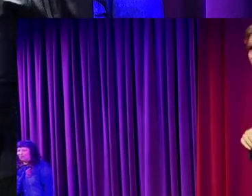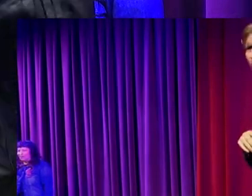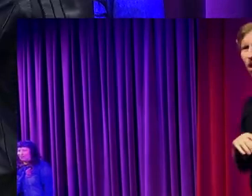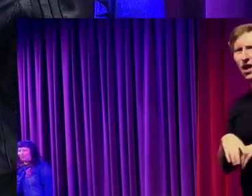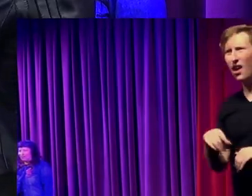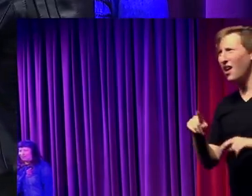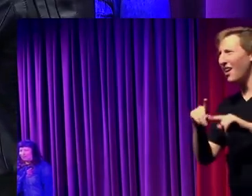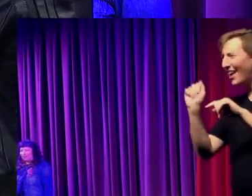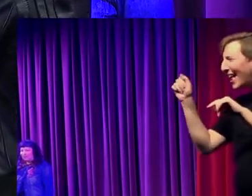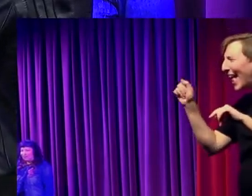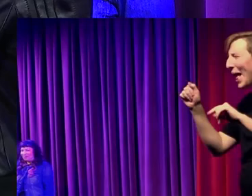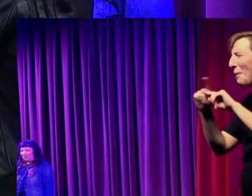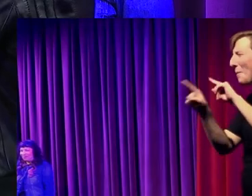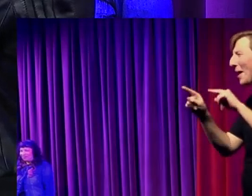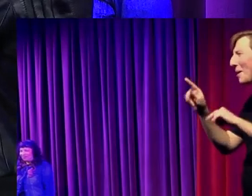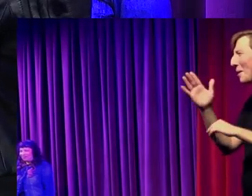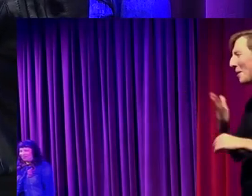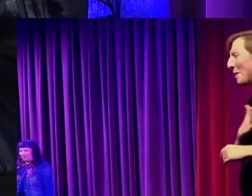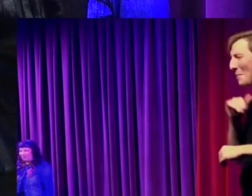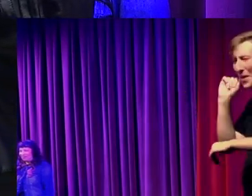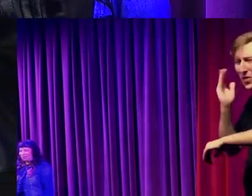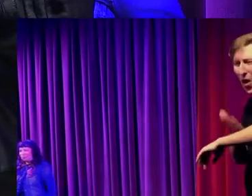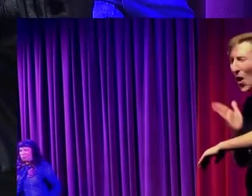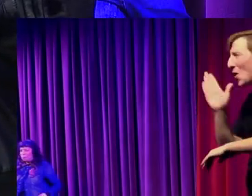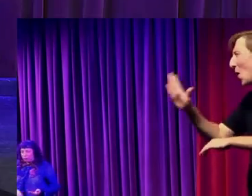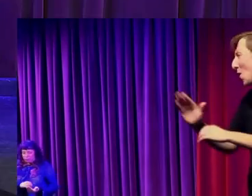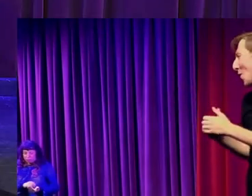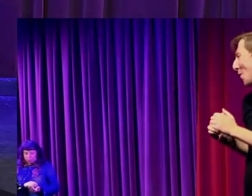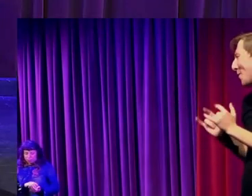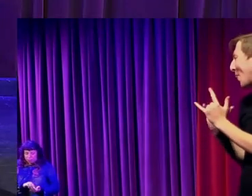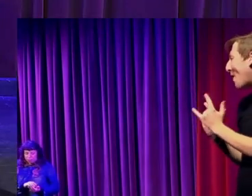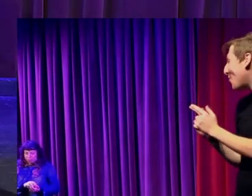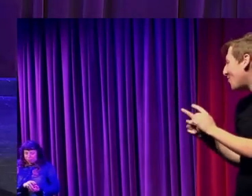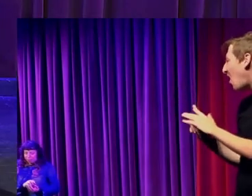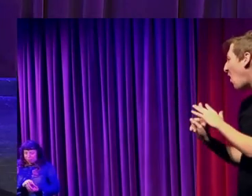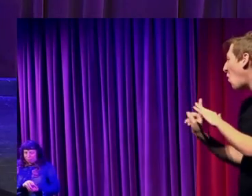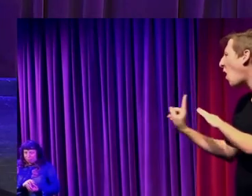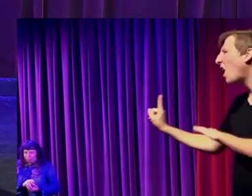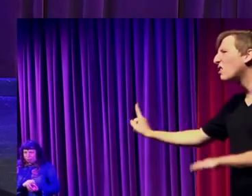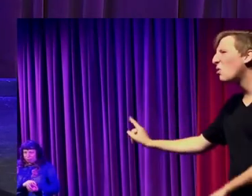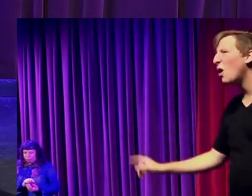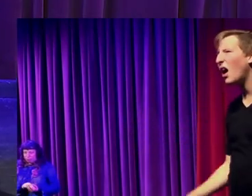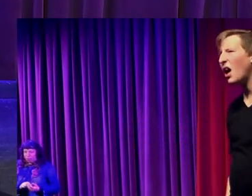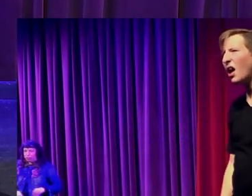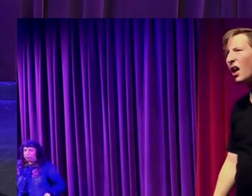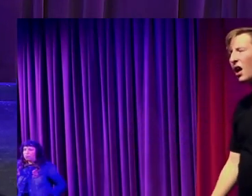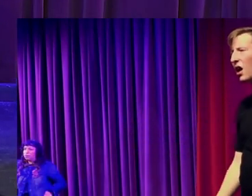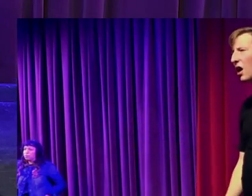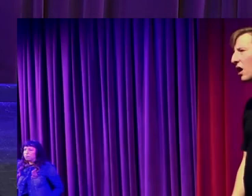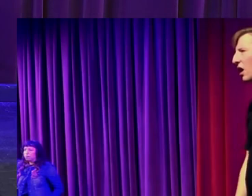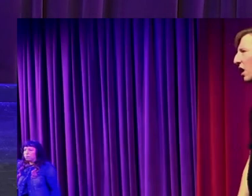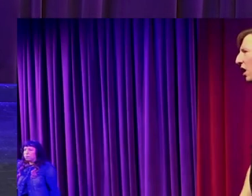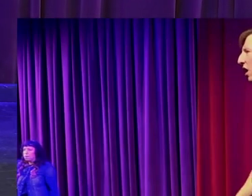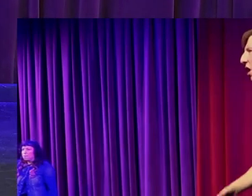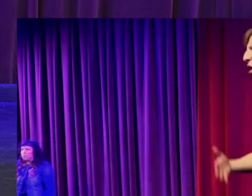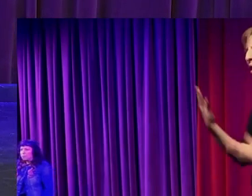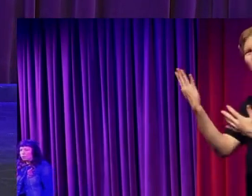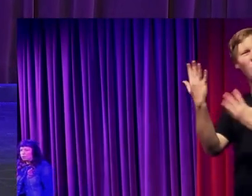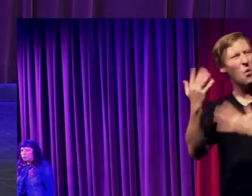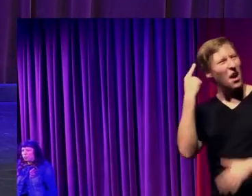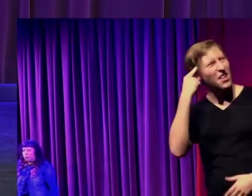Yeah, they're she like sent crying. Me the dot, dot, dot text, oh. You know? I don't know what that means. Oh, that's thinking. What's she thinking, thinking